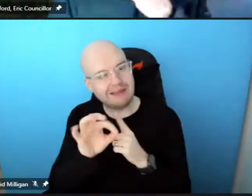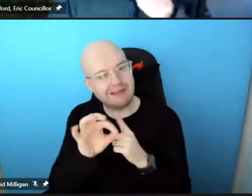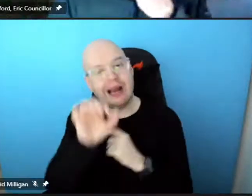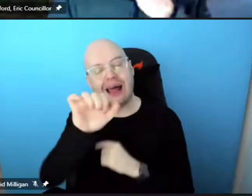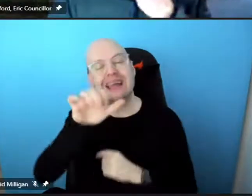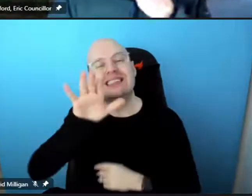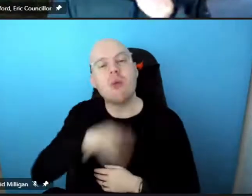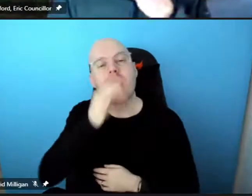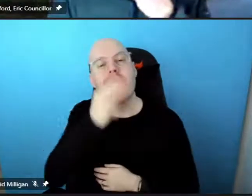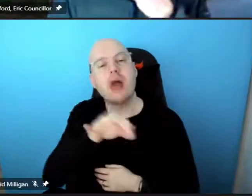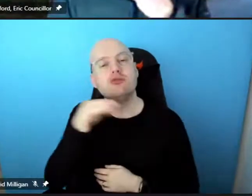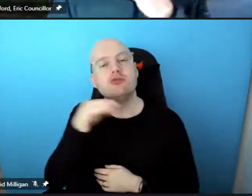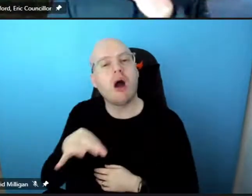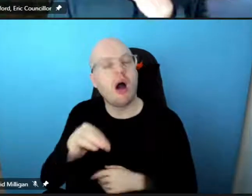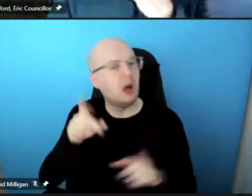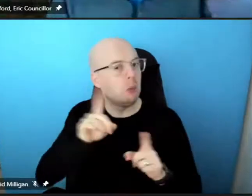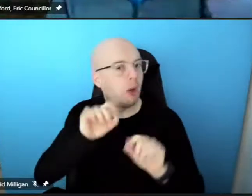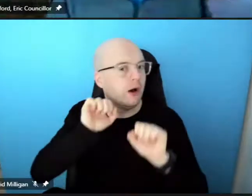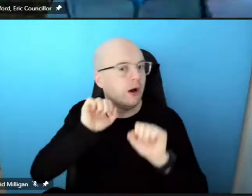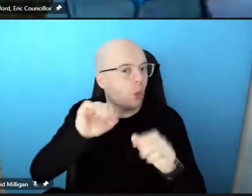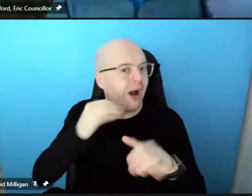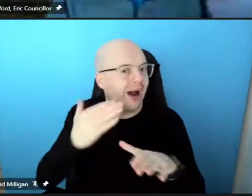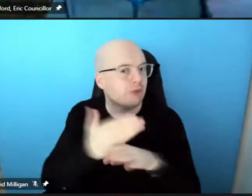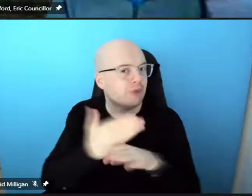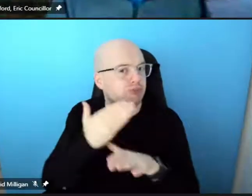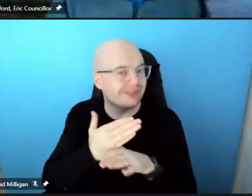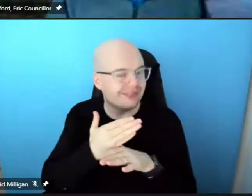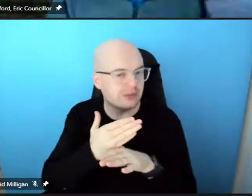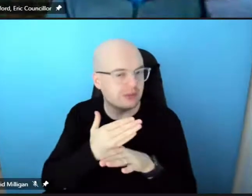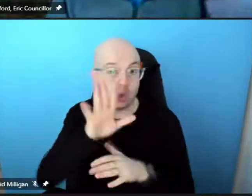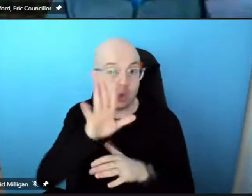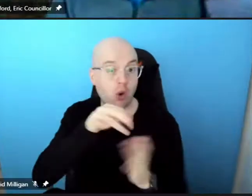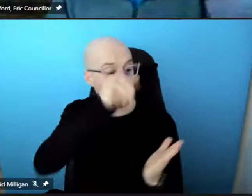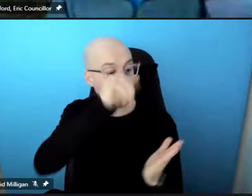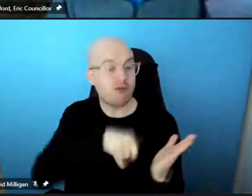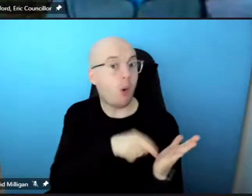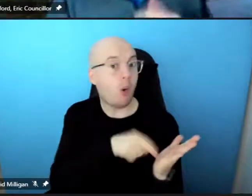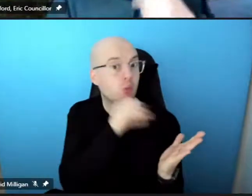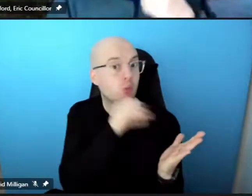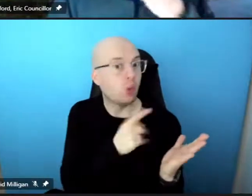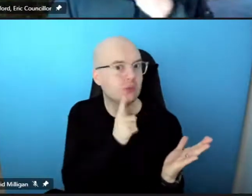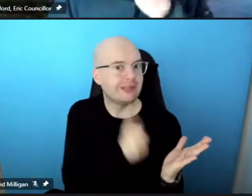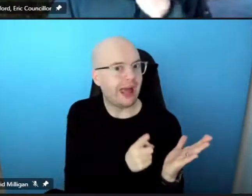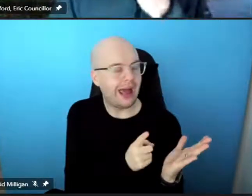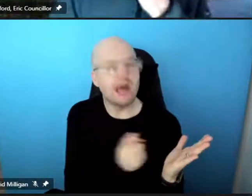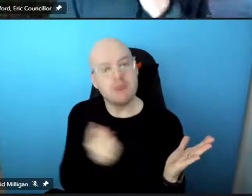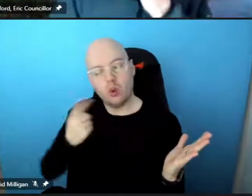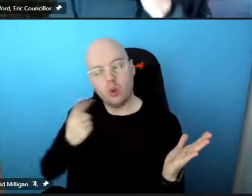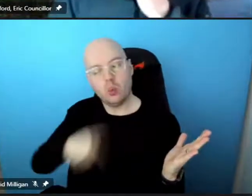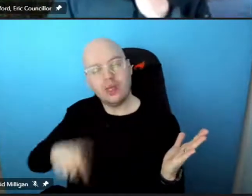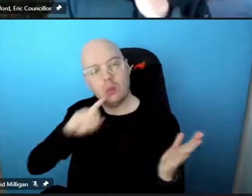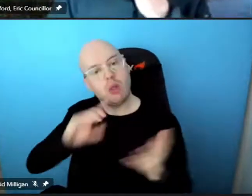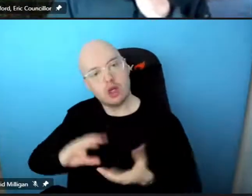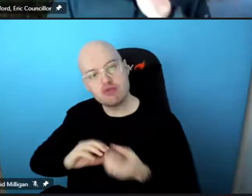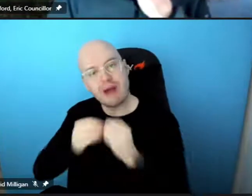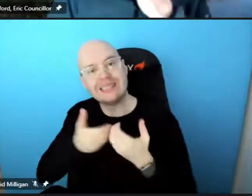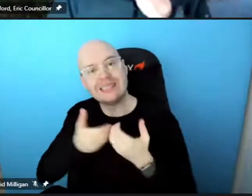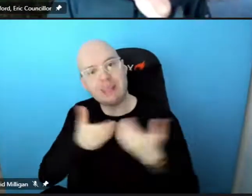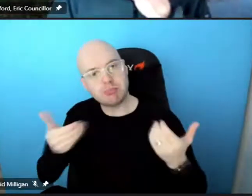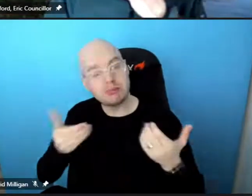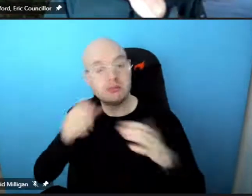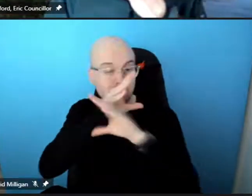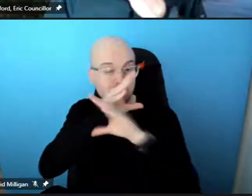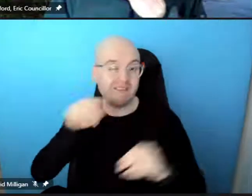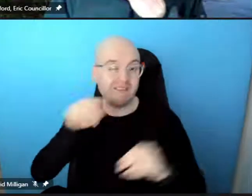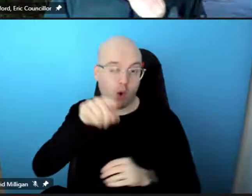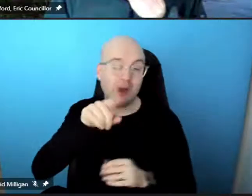the report itself. This is additional information that isn't public. And then as an internal audit team, what we'll do is